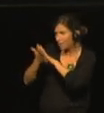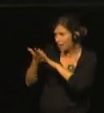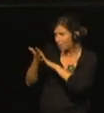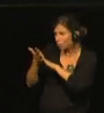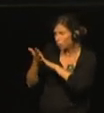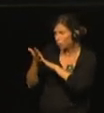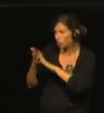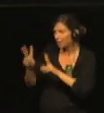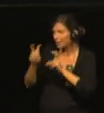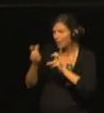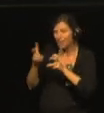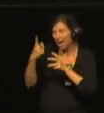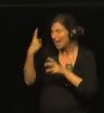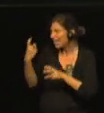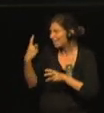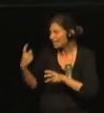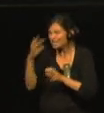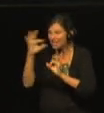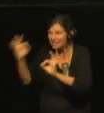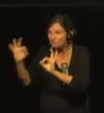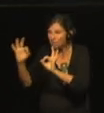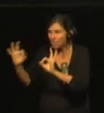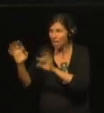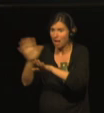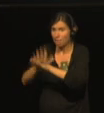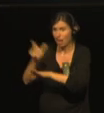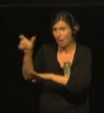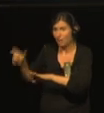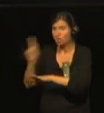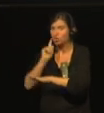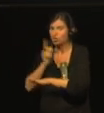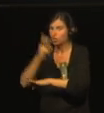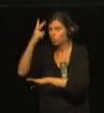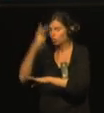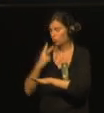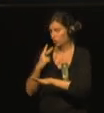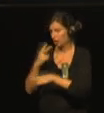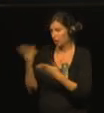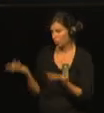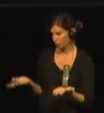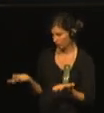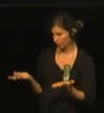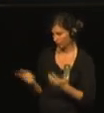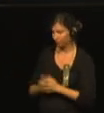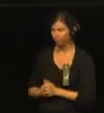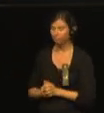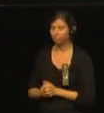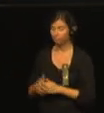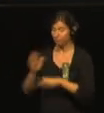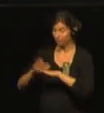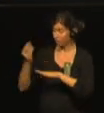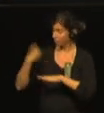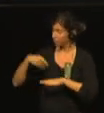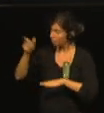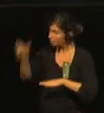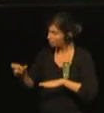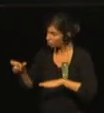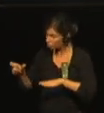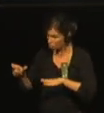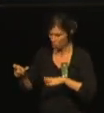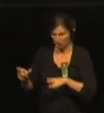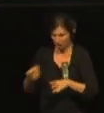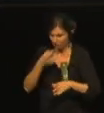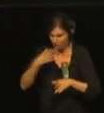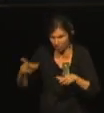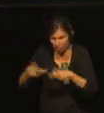person with deafblindness, so that this person is able to have a social life. It can mean, for